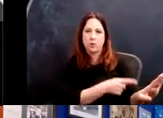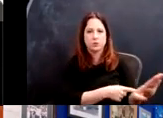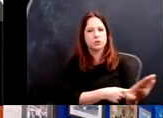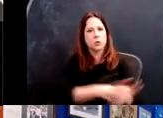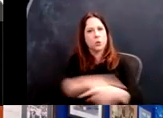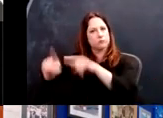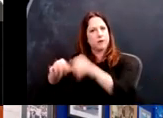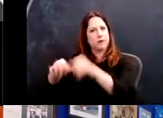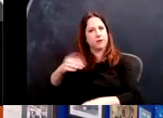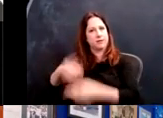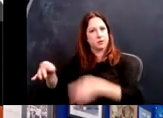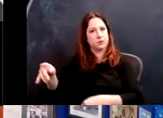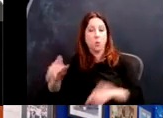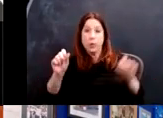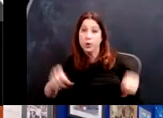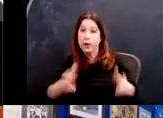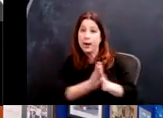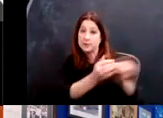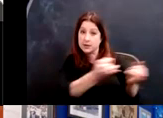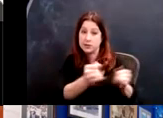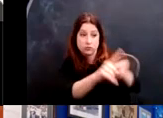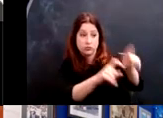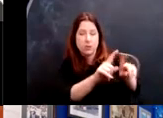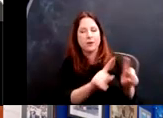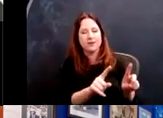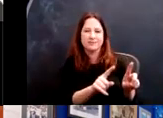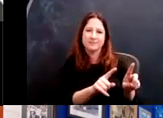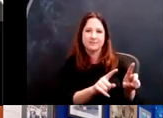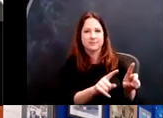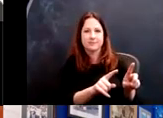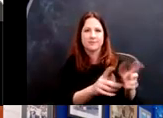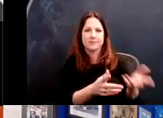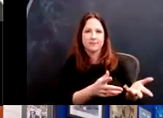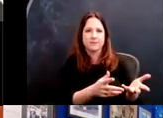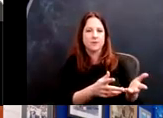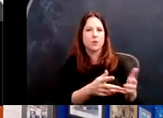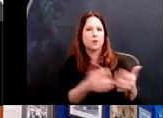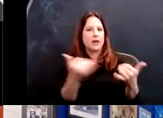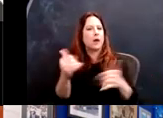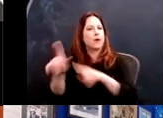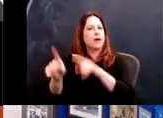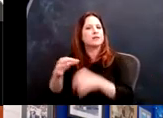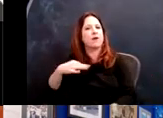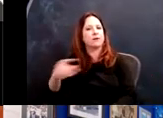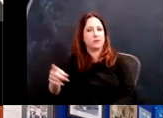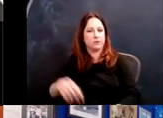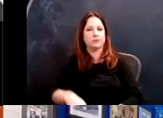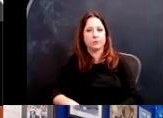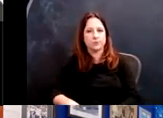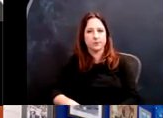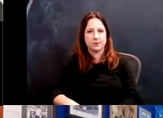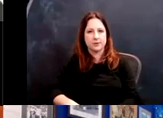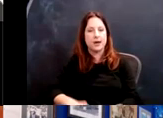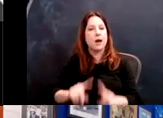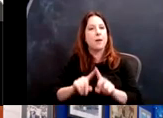survey. We could, and again, you know, I'm so excited that the Recovery Research